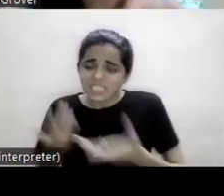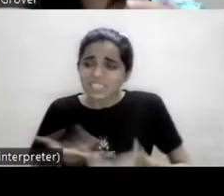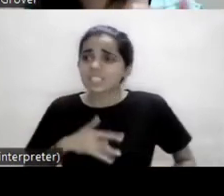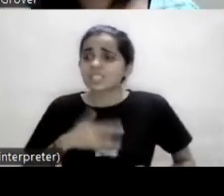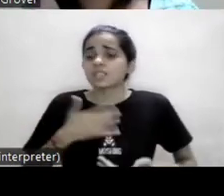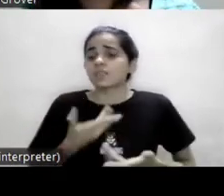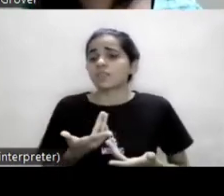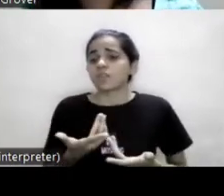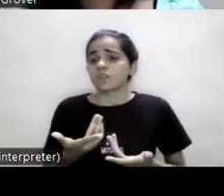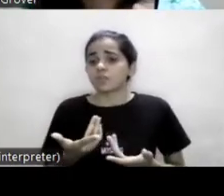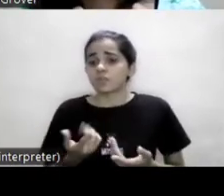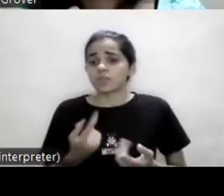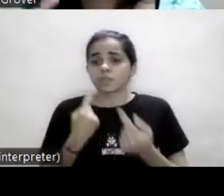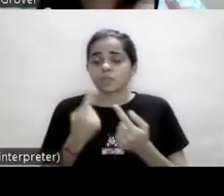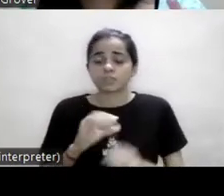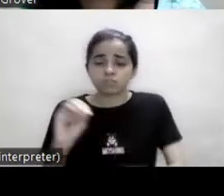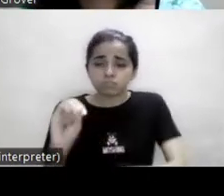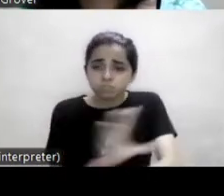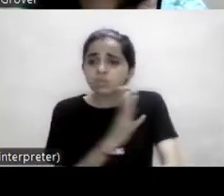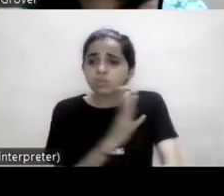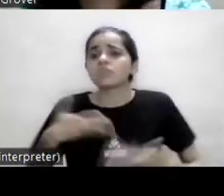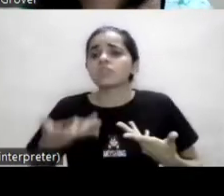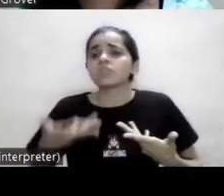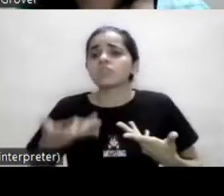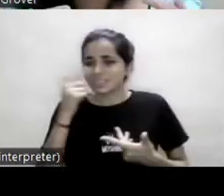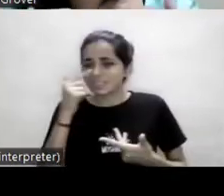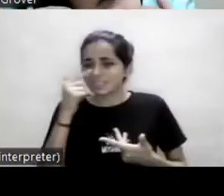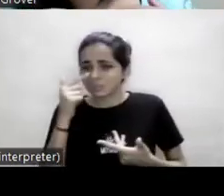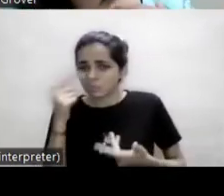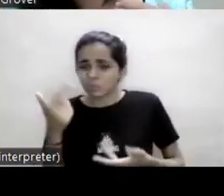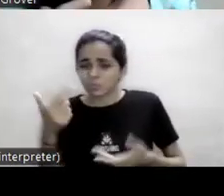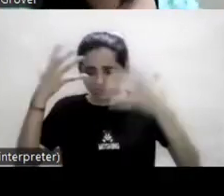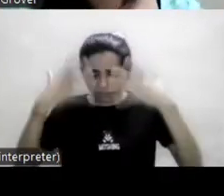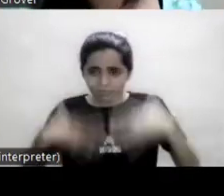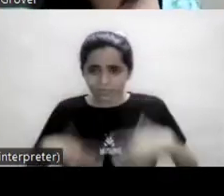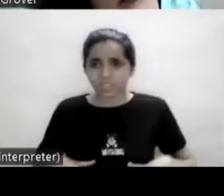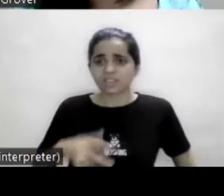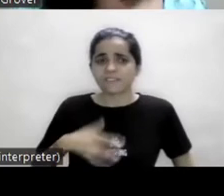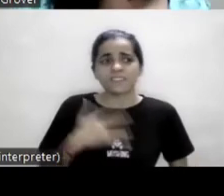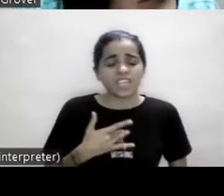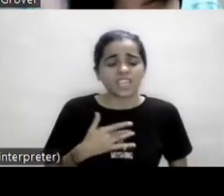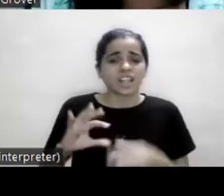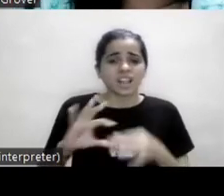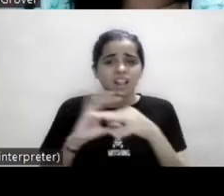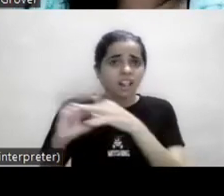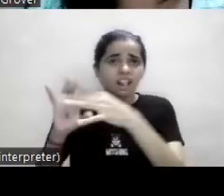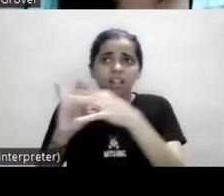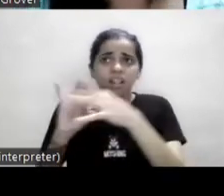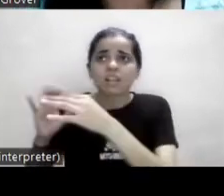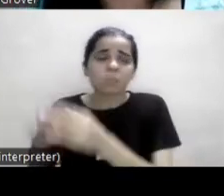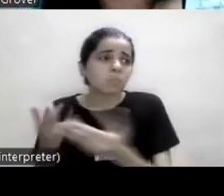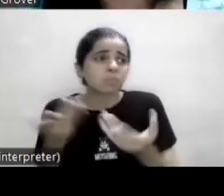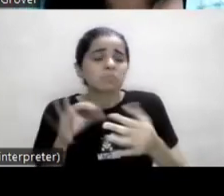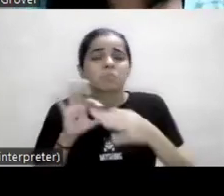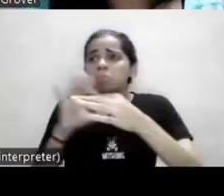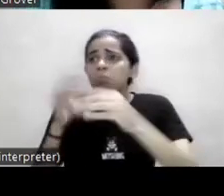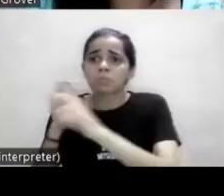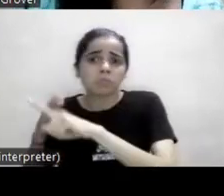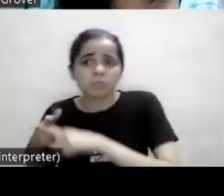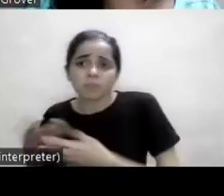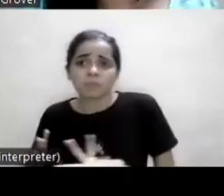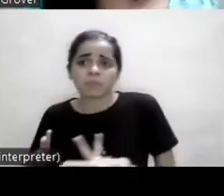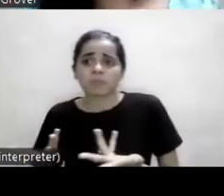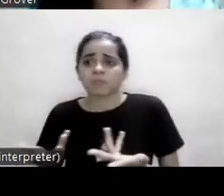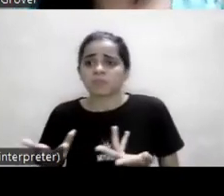talk about the aspirations of this woman, Meety, giving her that kind of agency, which is usually denied to women who